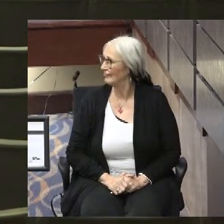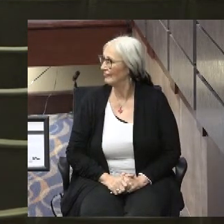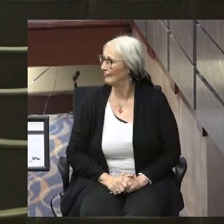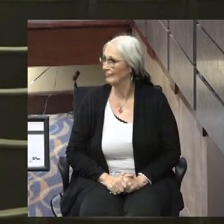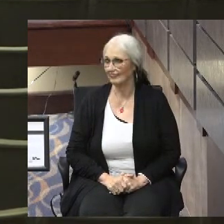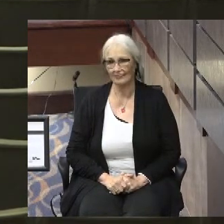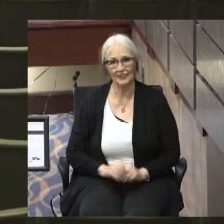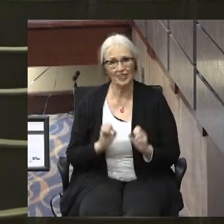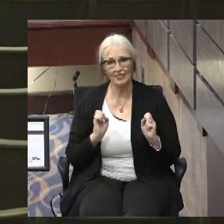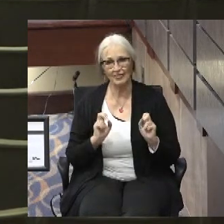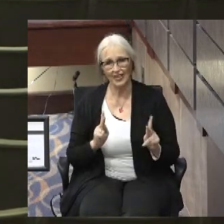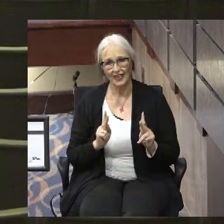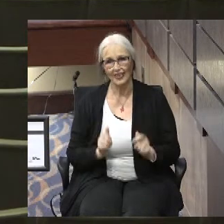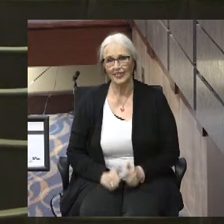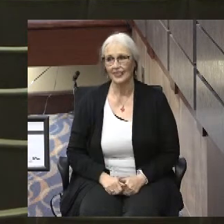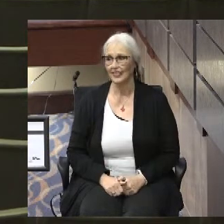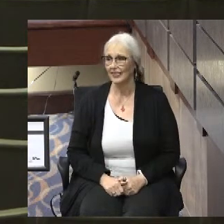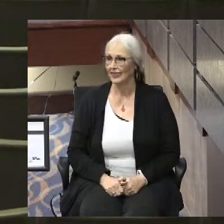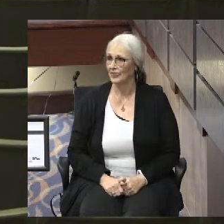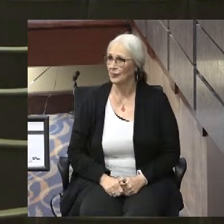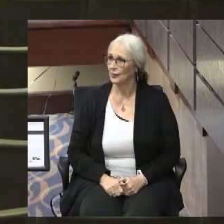All right.